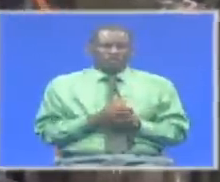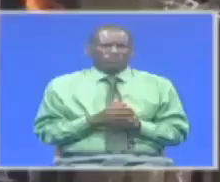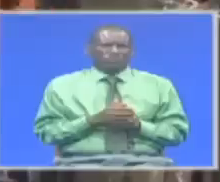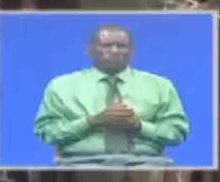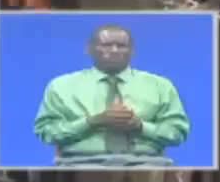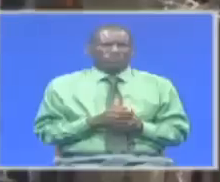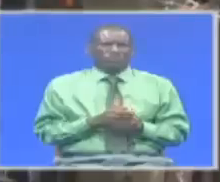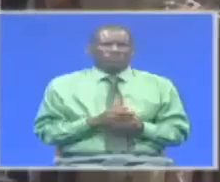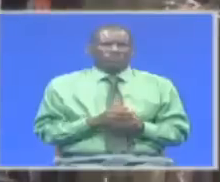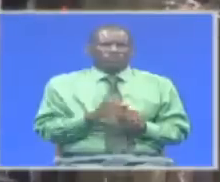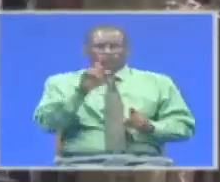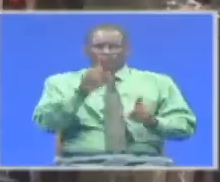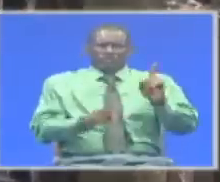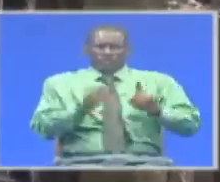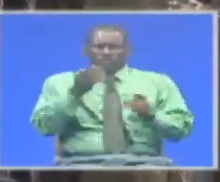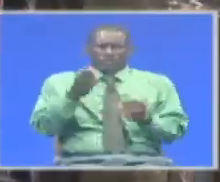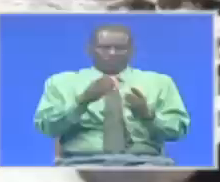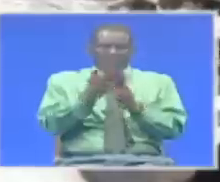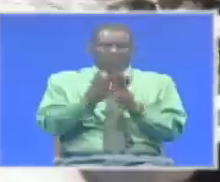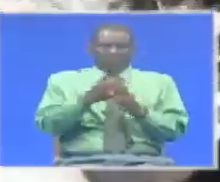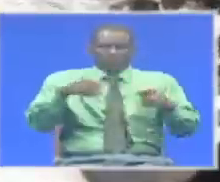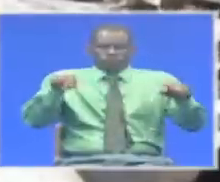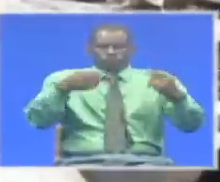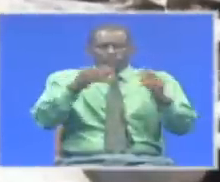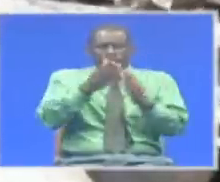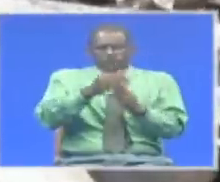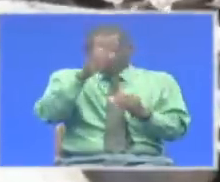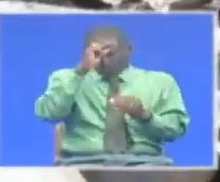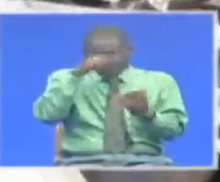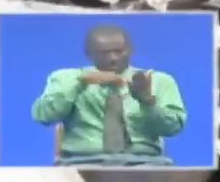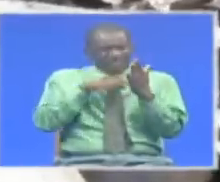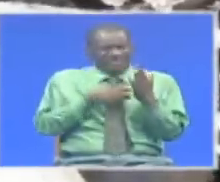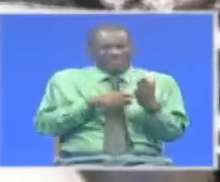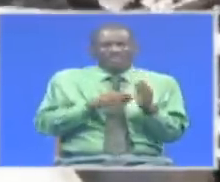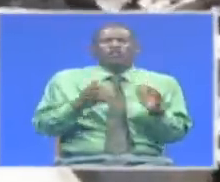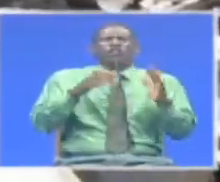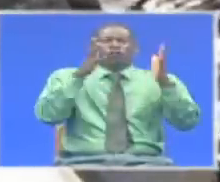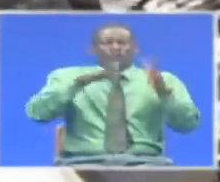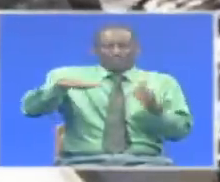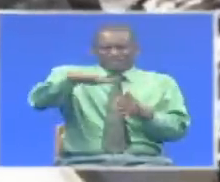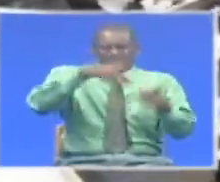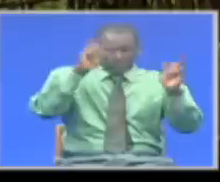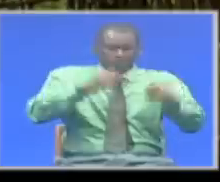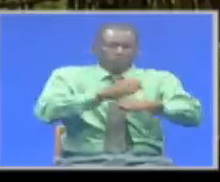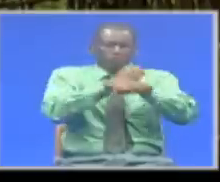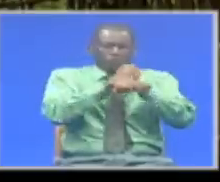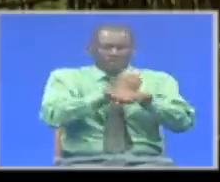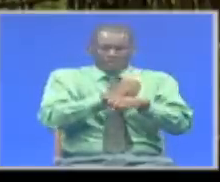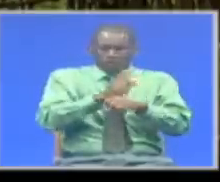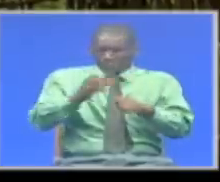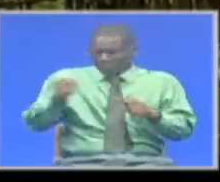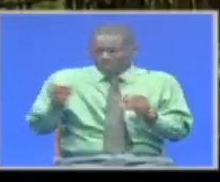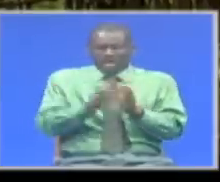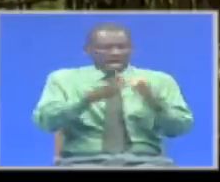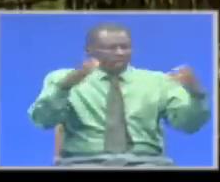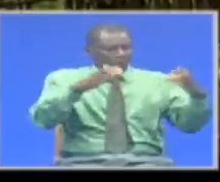With the fires of a looming face-off between the government that insists forest glades have to be protected on one hand, and